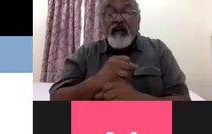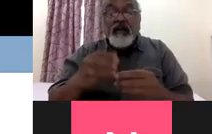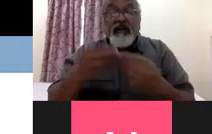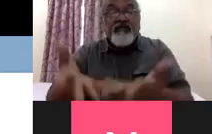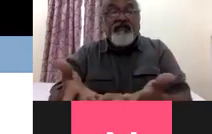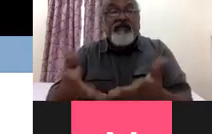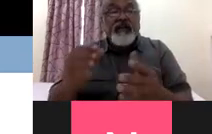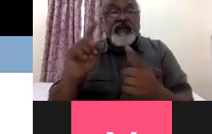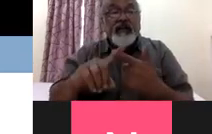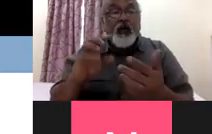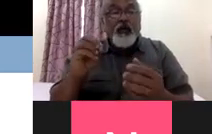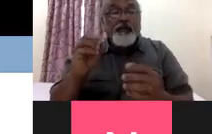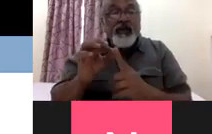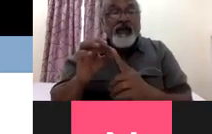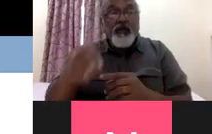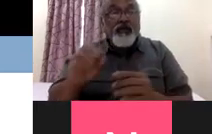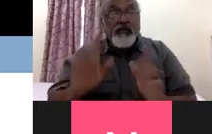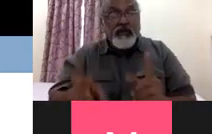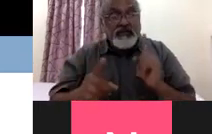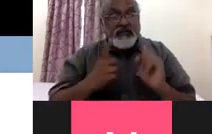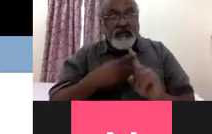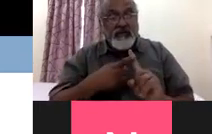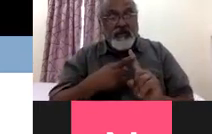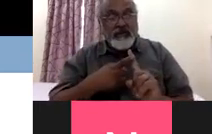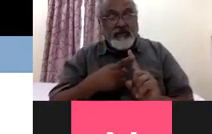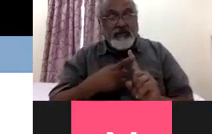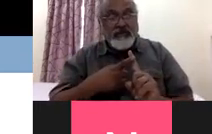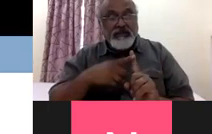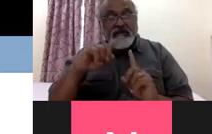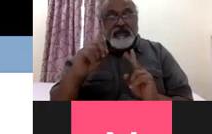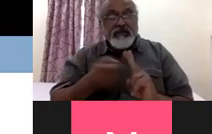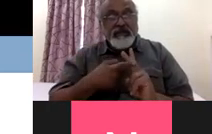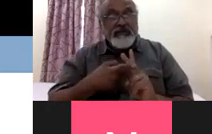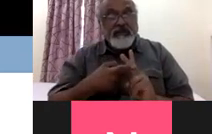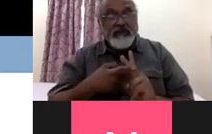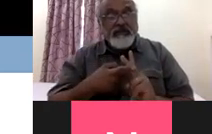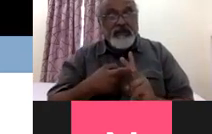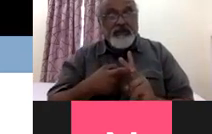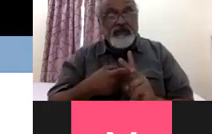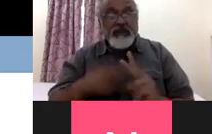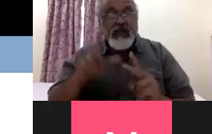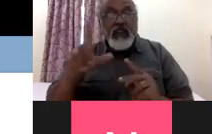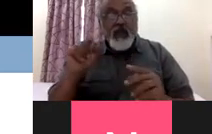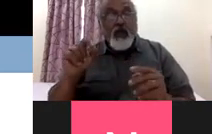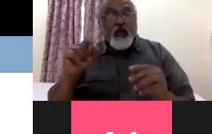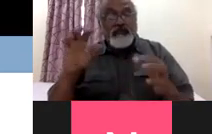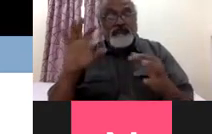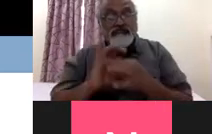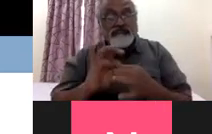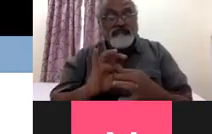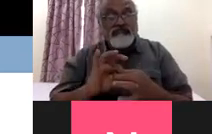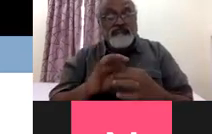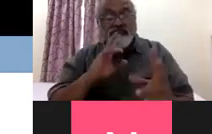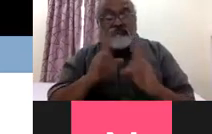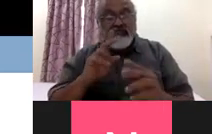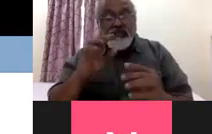also displayed prominently and also shared with the government authorities. Phir ek liaison officer